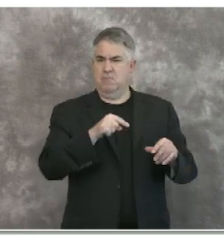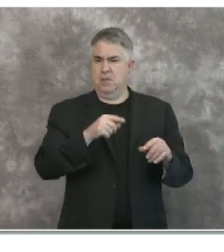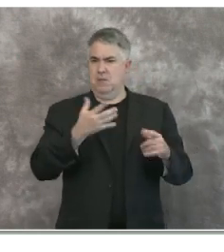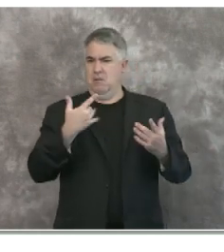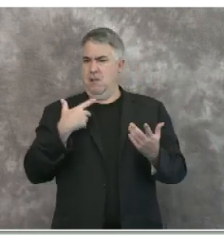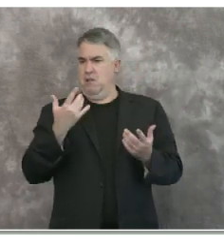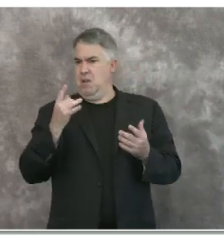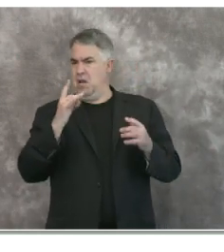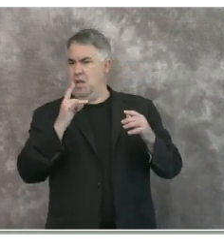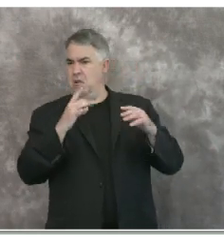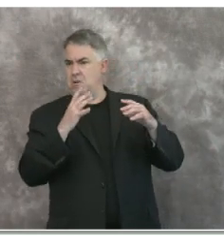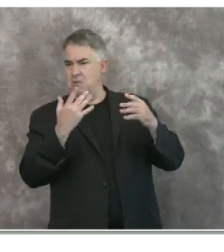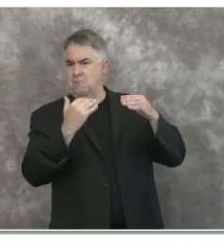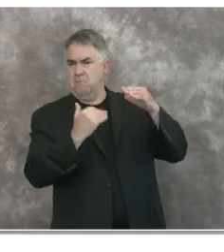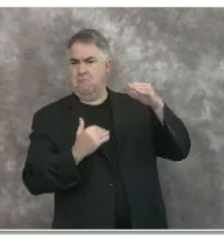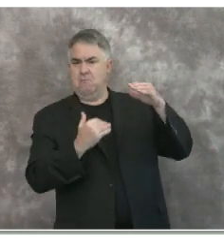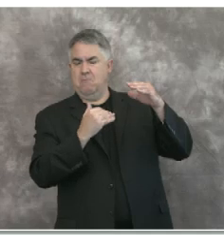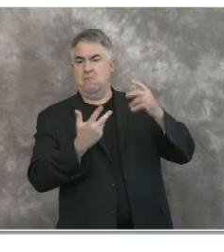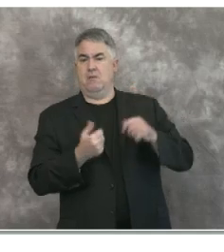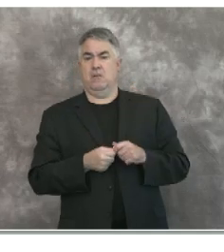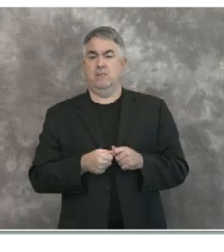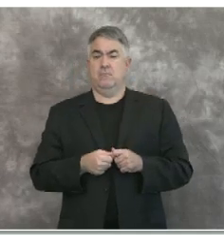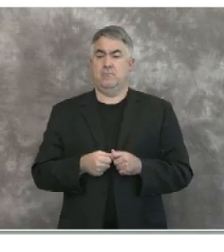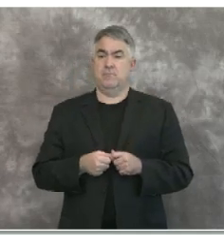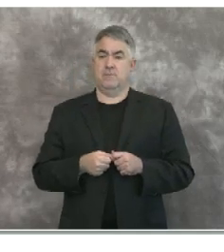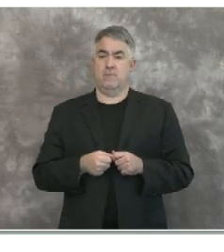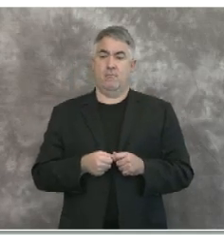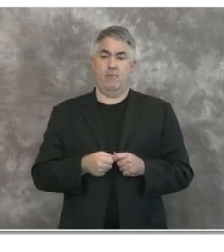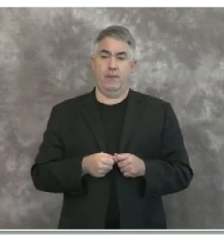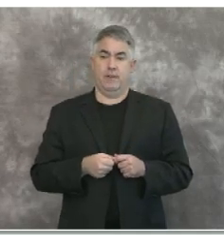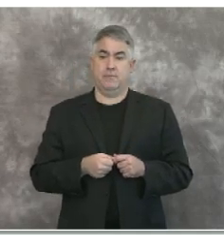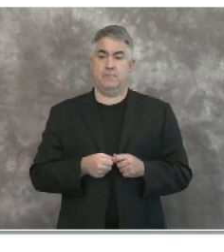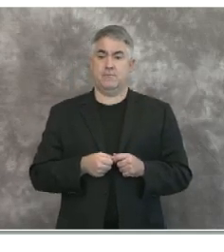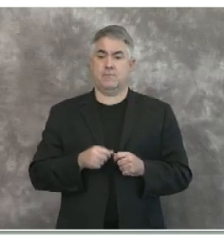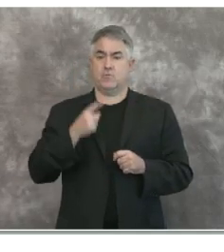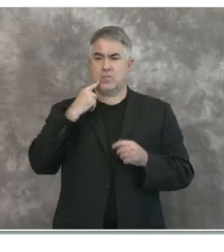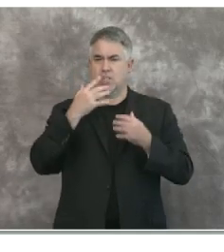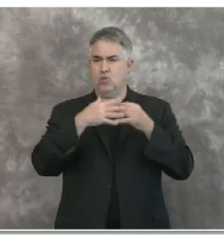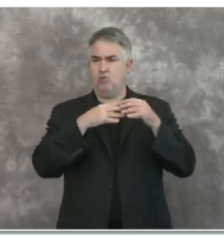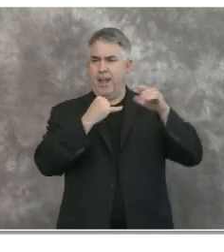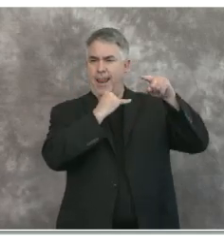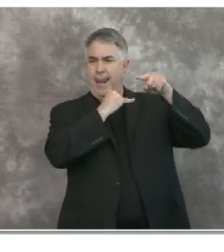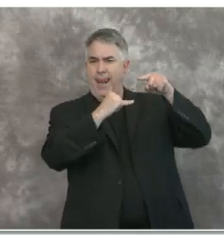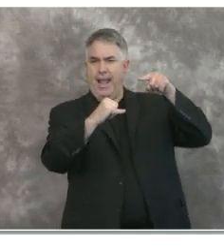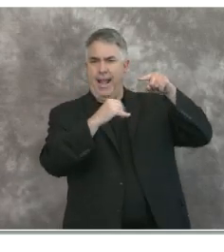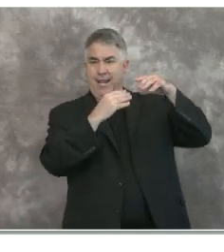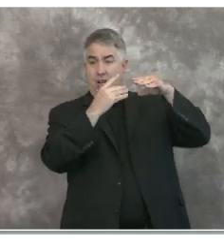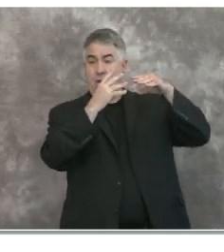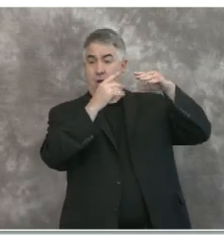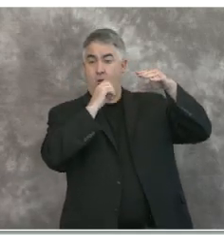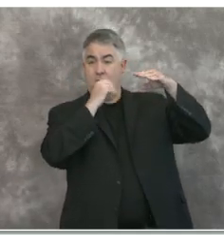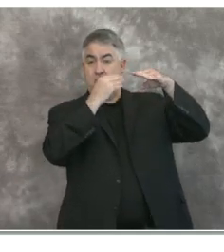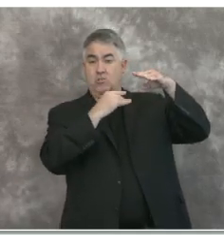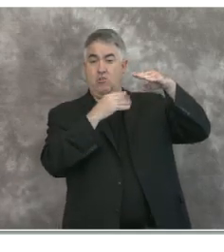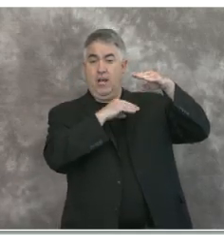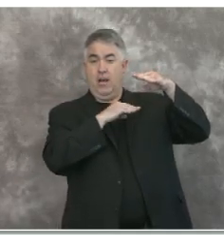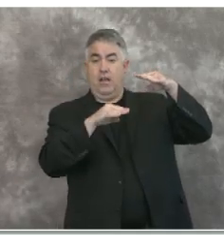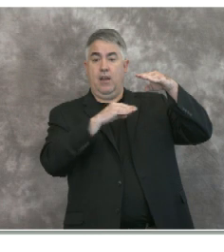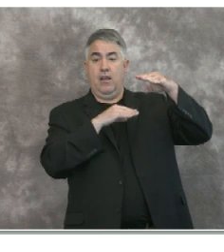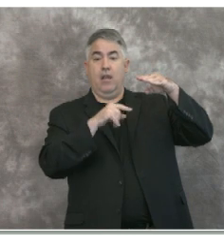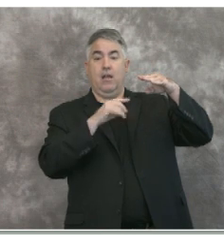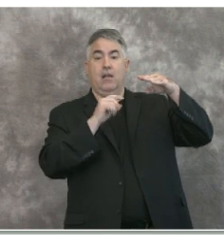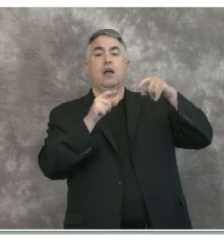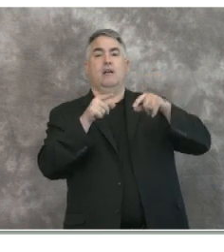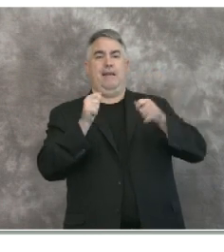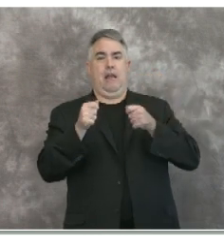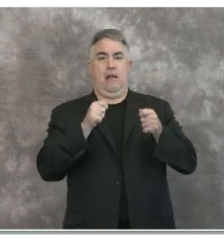then in this next slide, the gray line is the current ICU bed capacity, which represents the